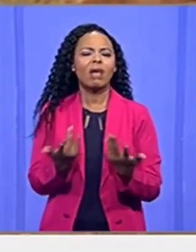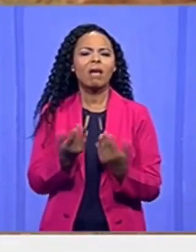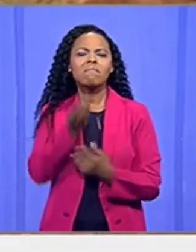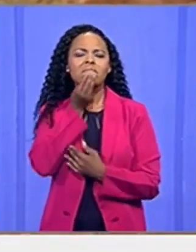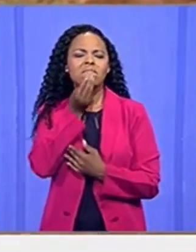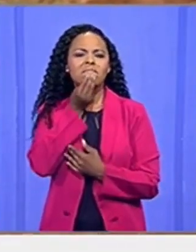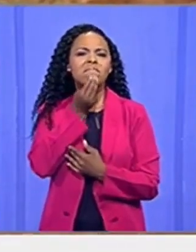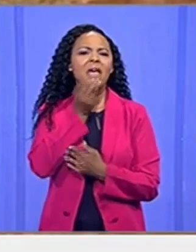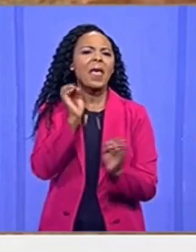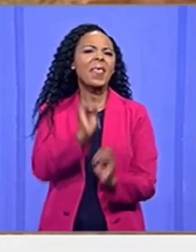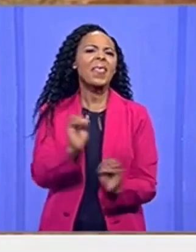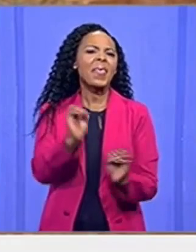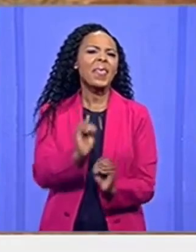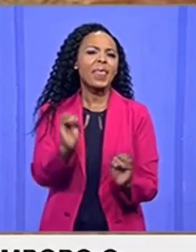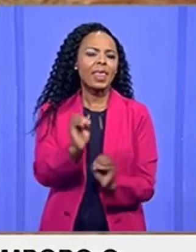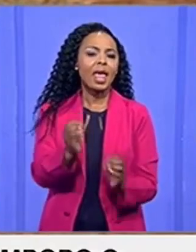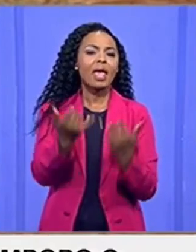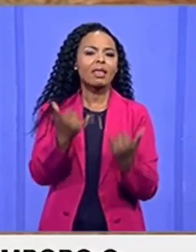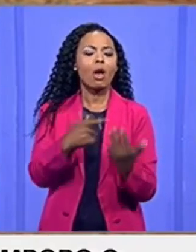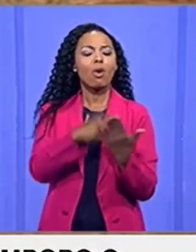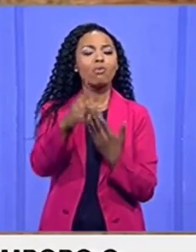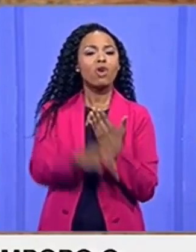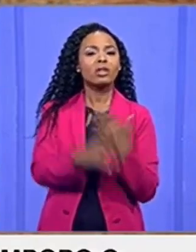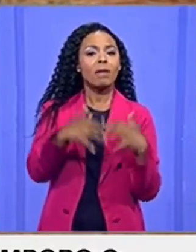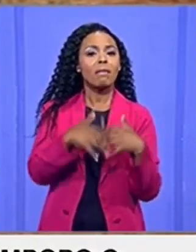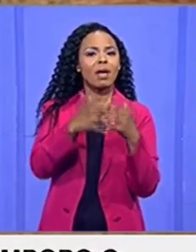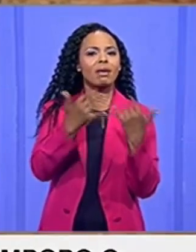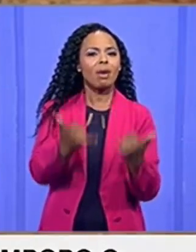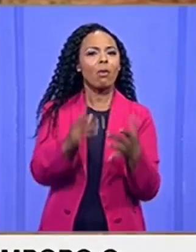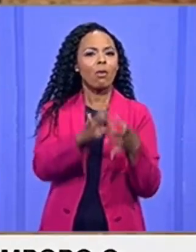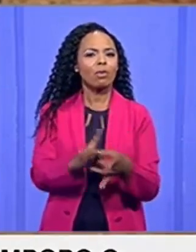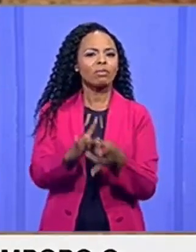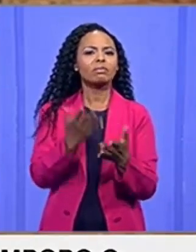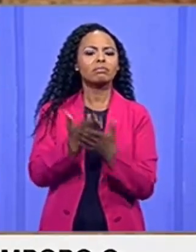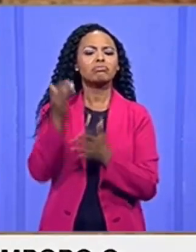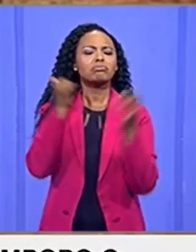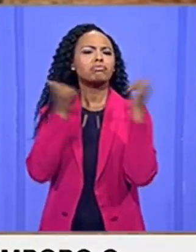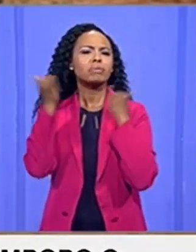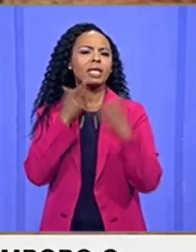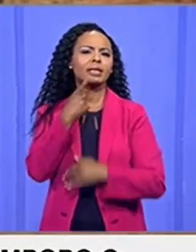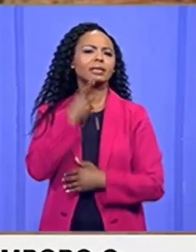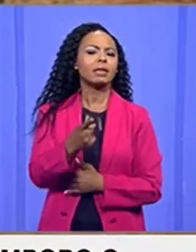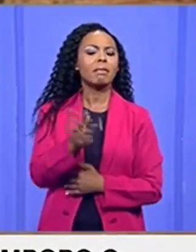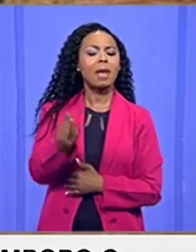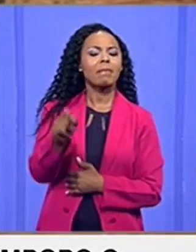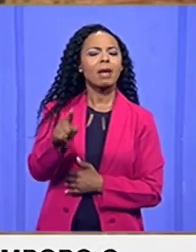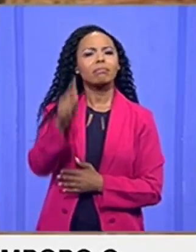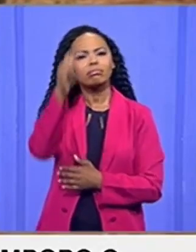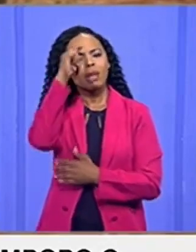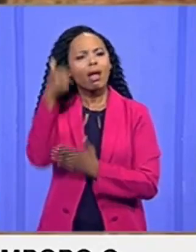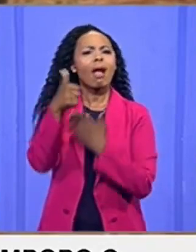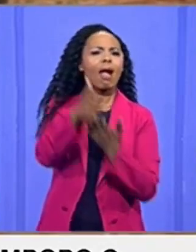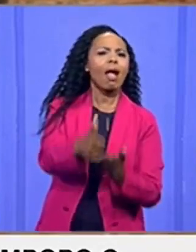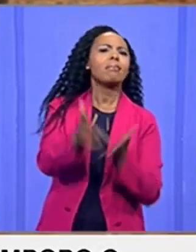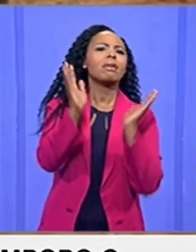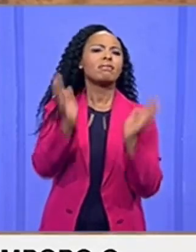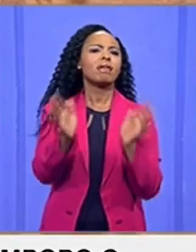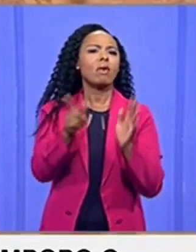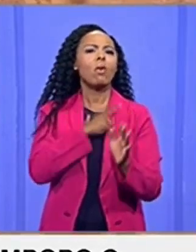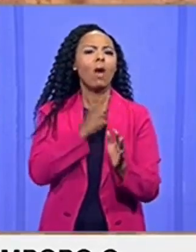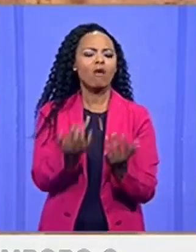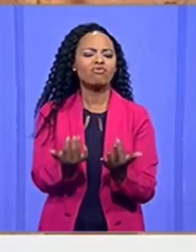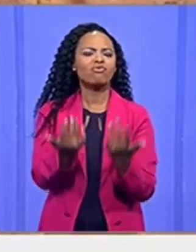sheba. Bana ba ba dietseng di-project ka mo gae le bona ba kgona go mphounela ba re gona ba re mošimane o re thušitše kudu ka gae ka re kgona go ga